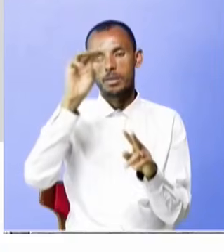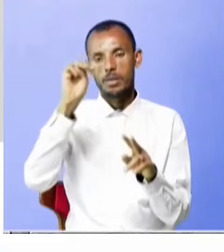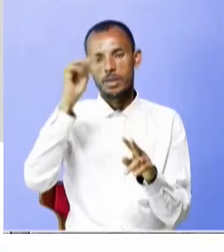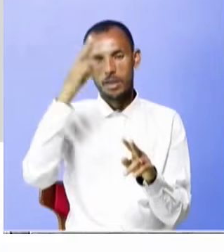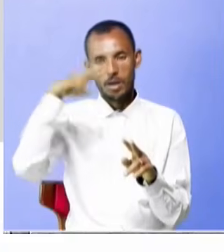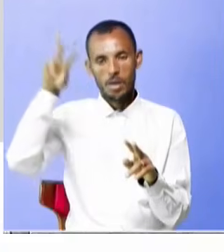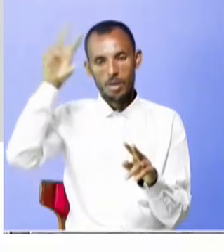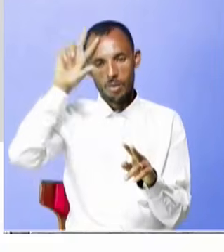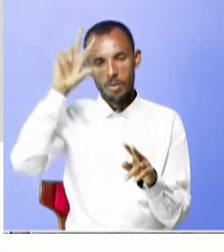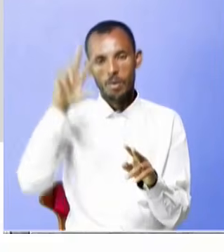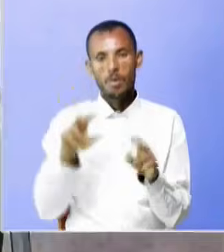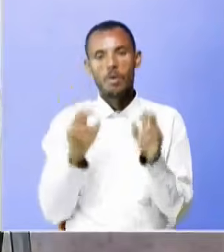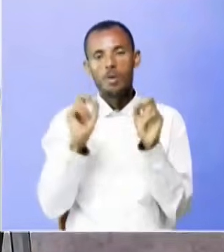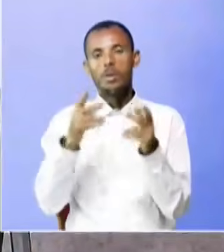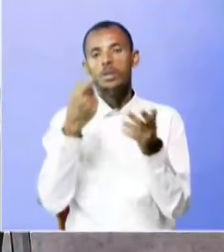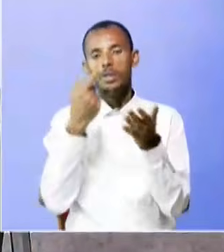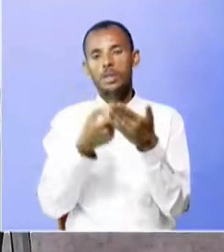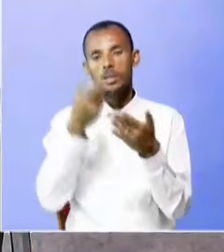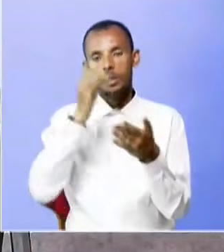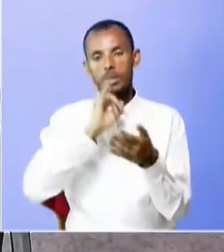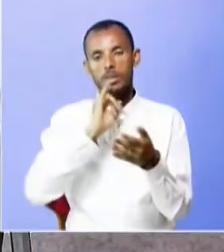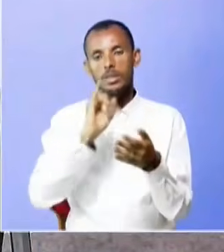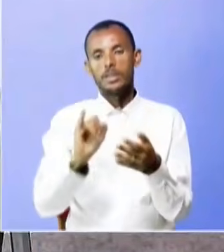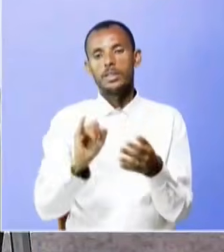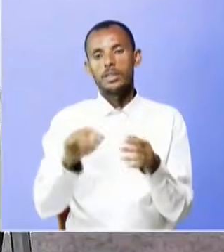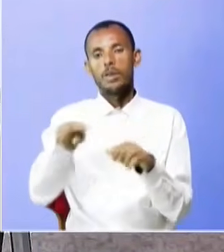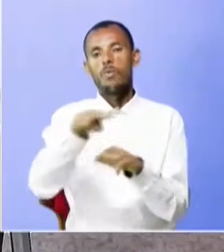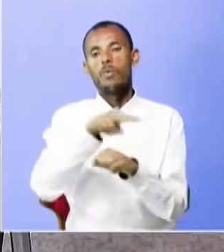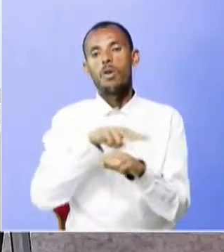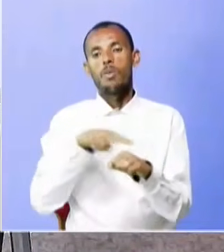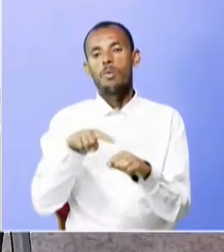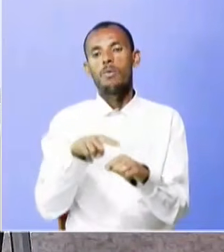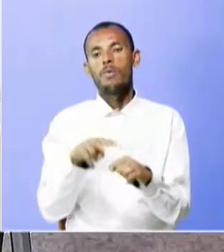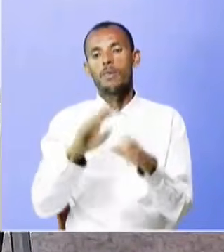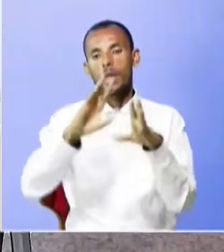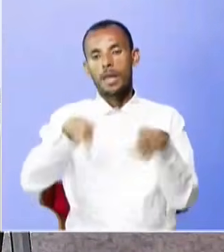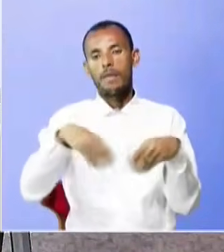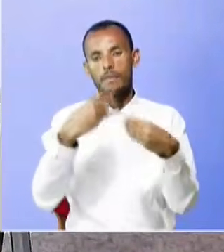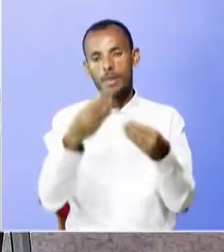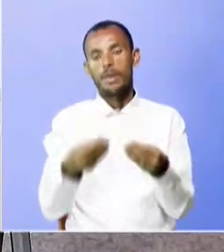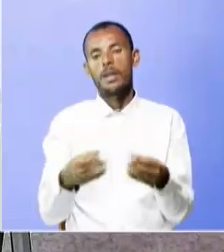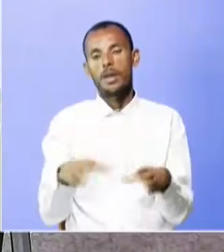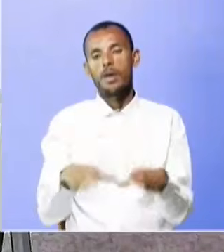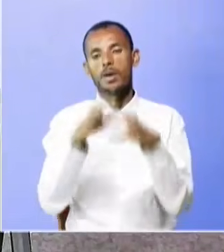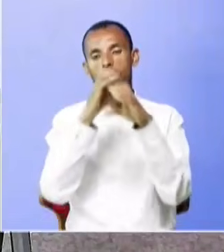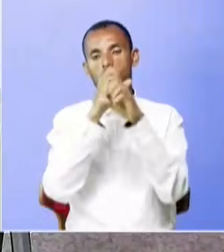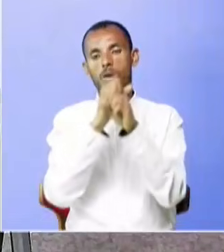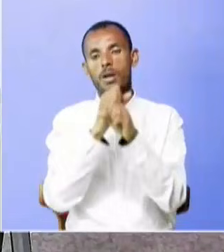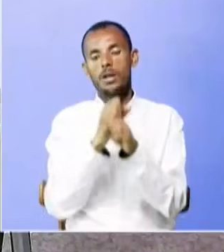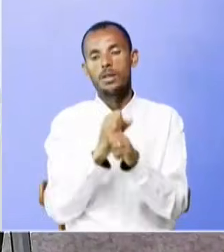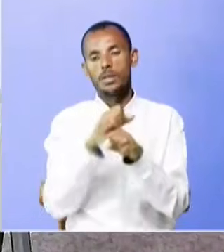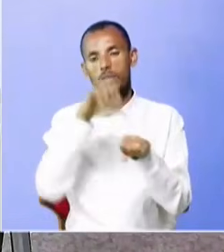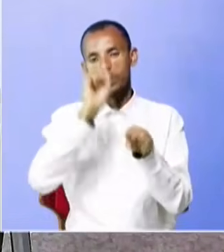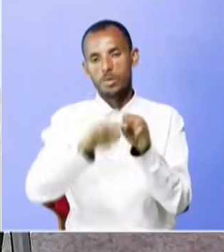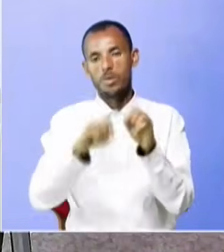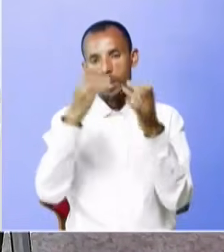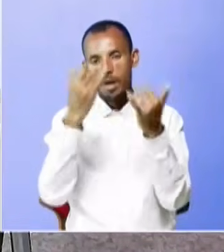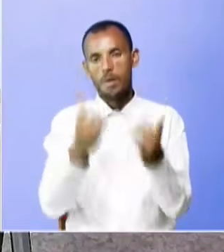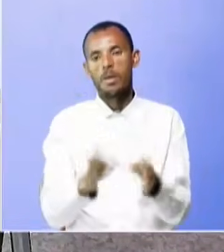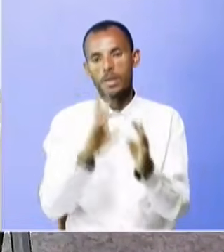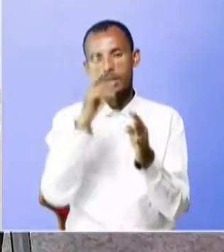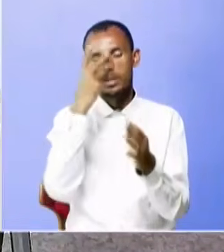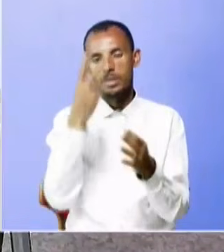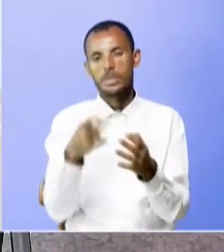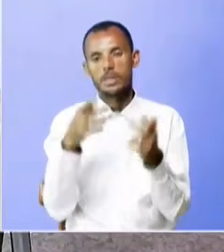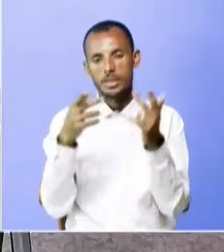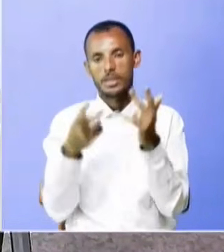cube. Okay, this is the volume of the given cone. Okay, so now let's see the